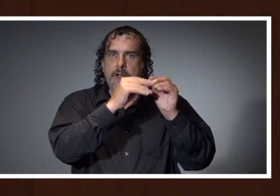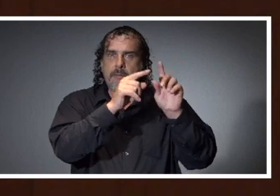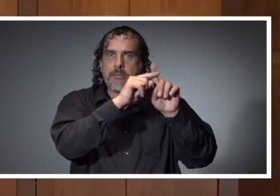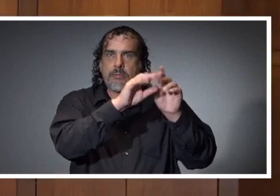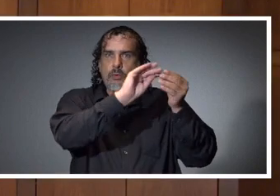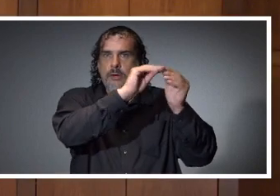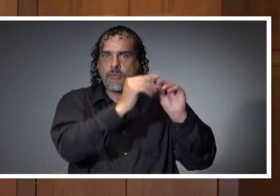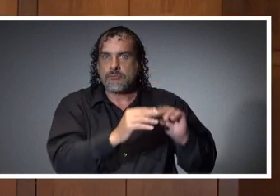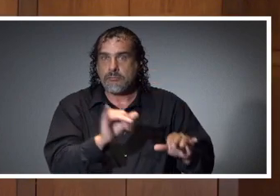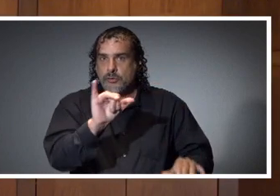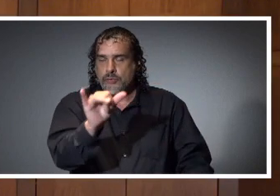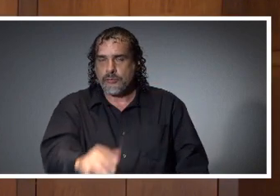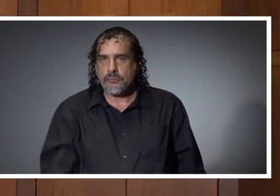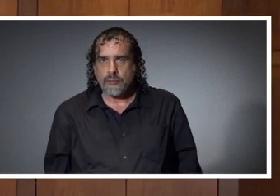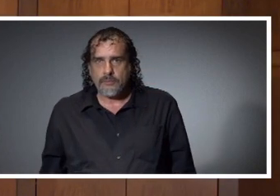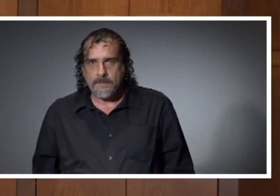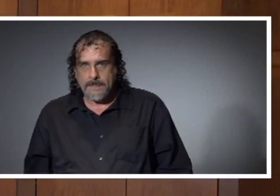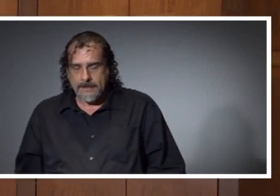results.